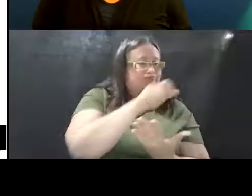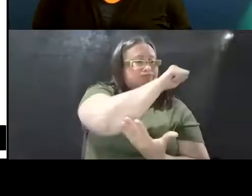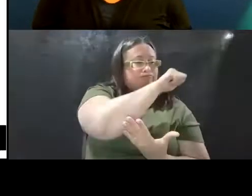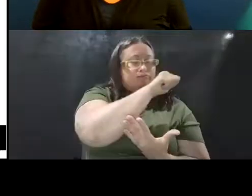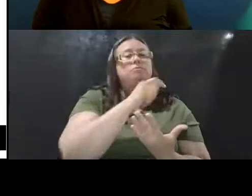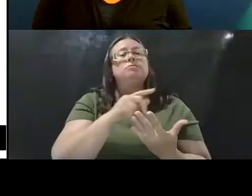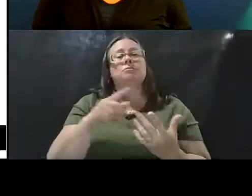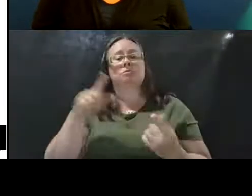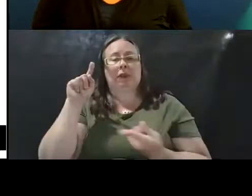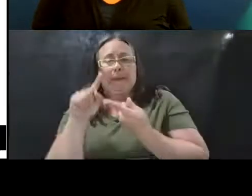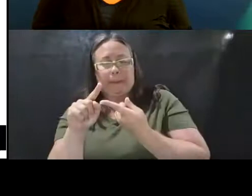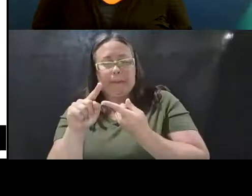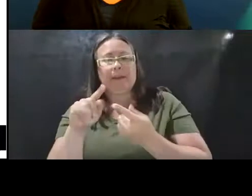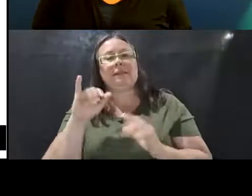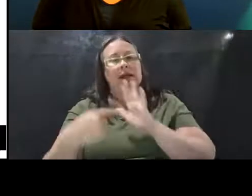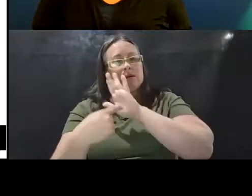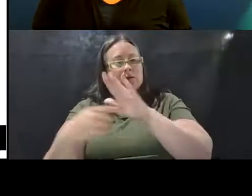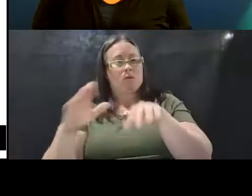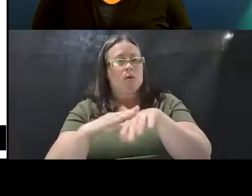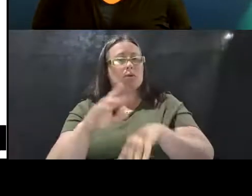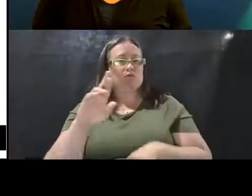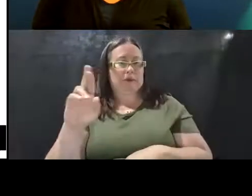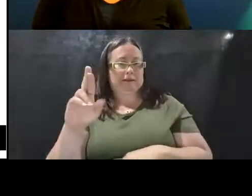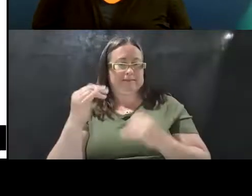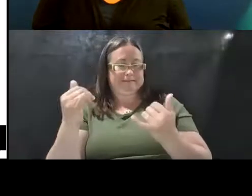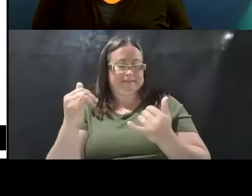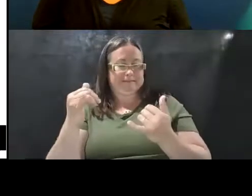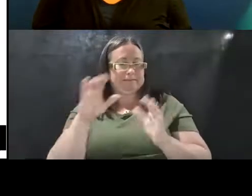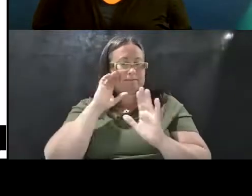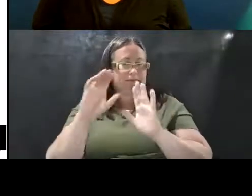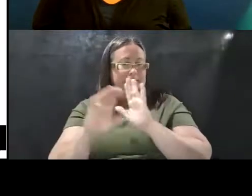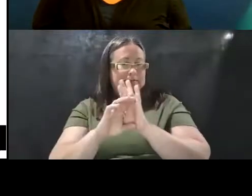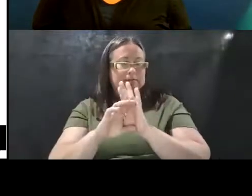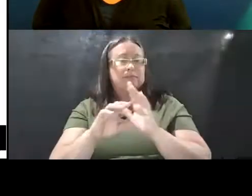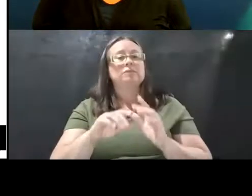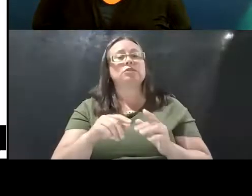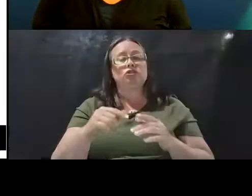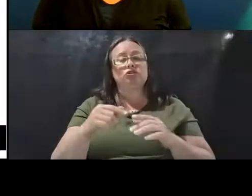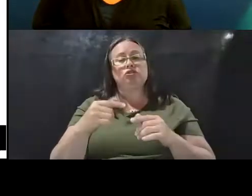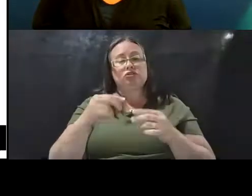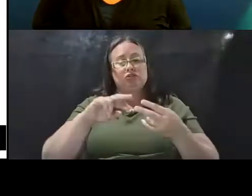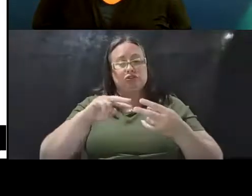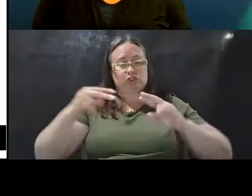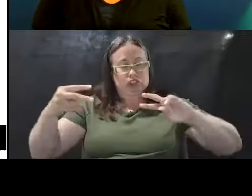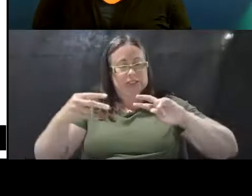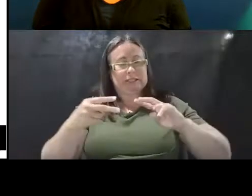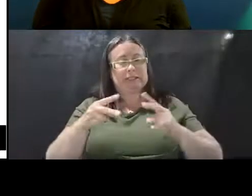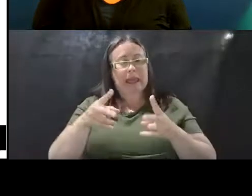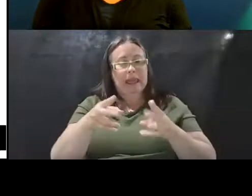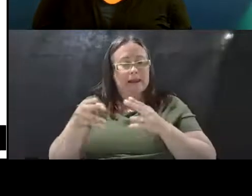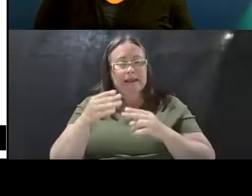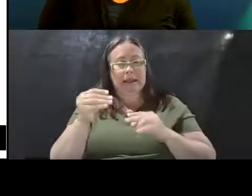here on the right, where we combine gene editing and reprogramming into a single step. So this